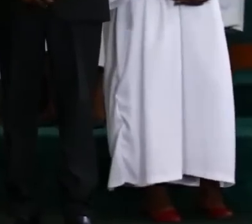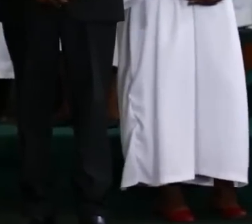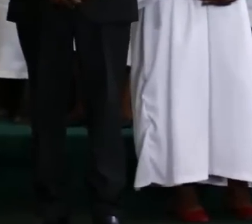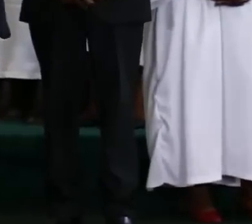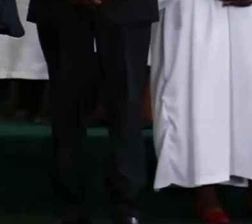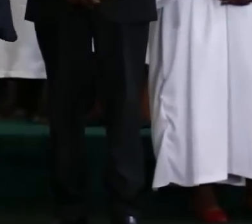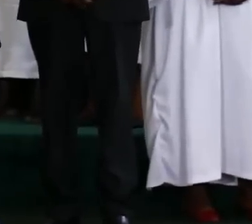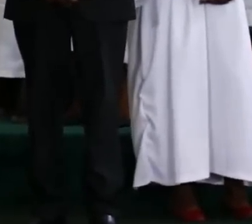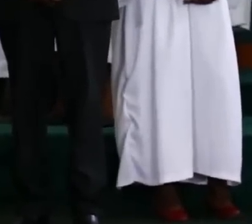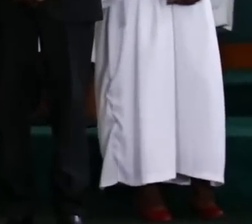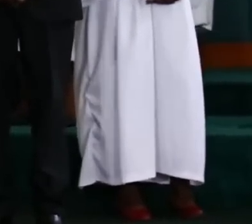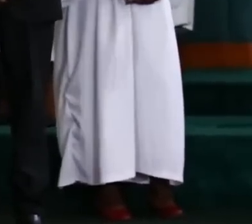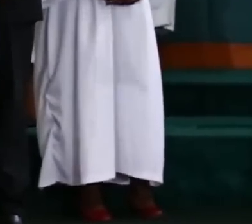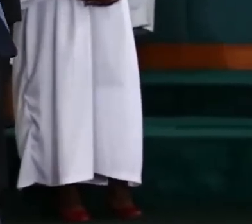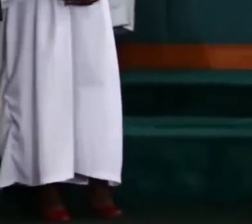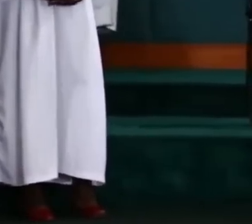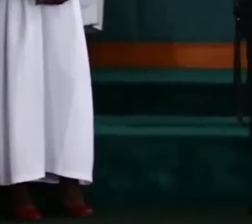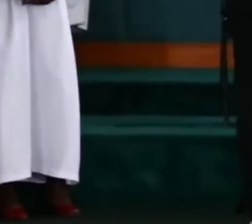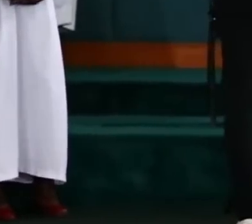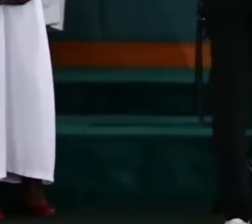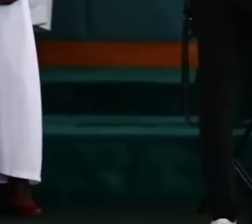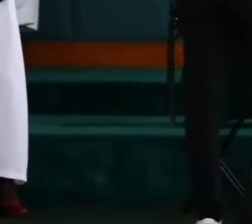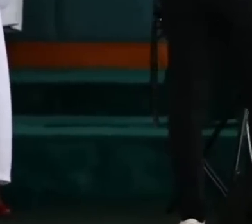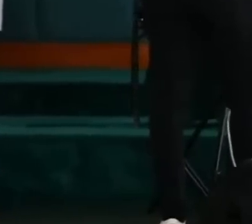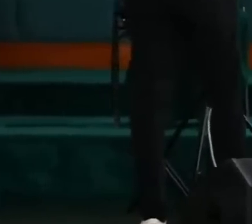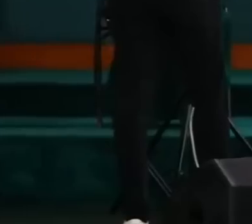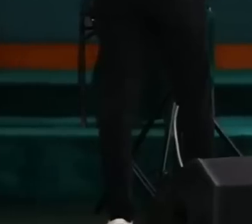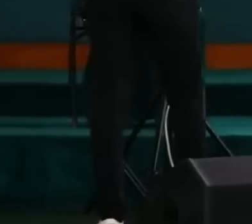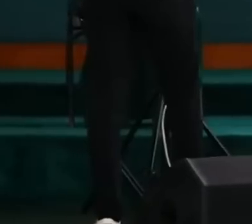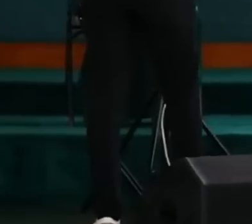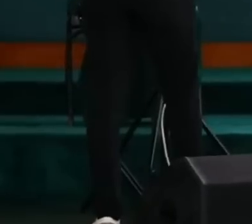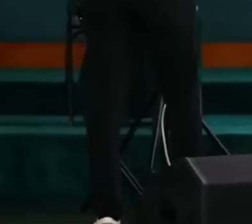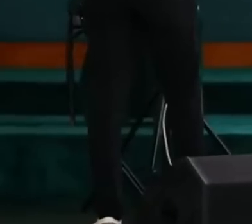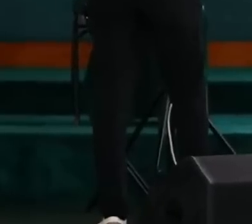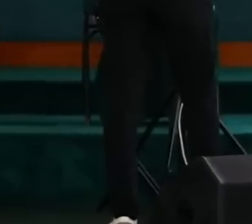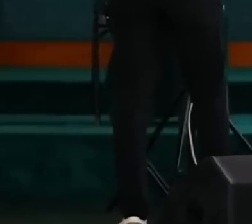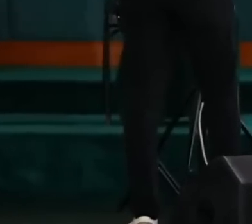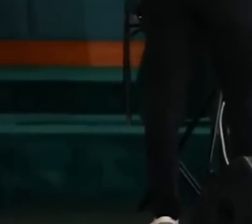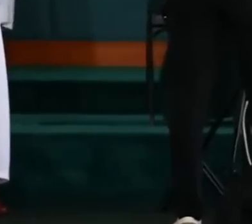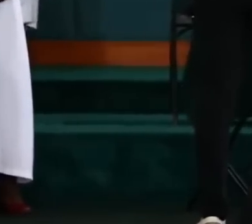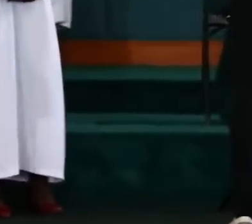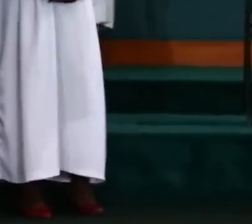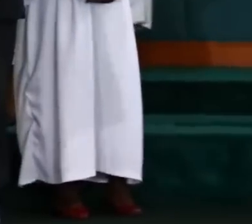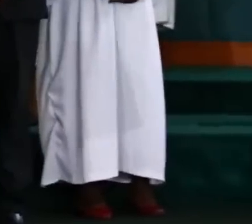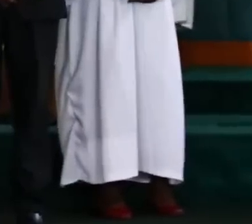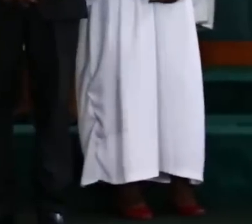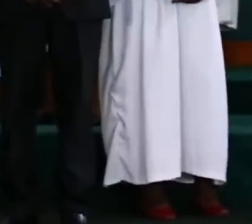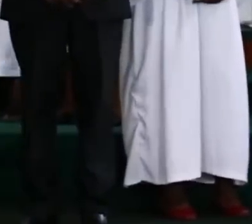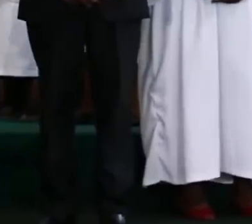We're all sinners that God has used to save our fellow men.